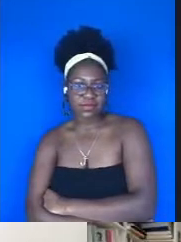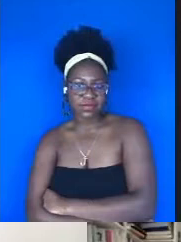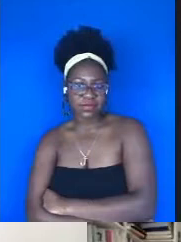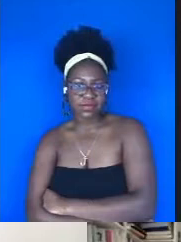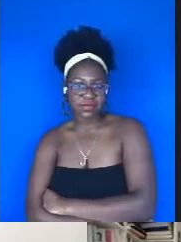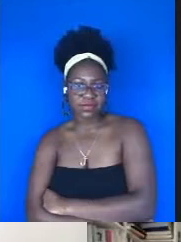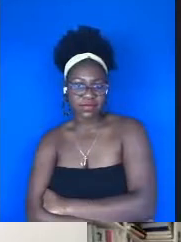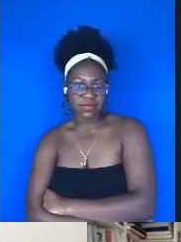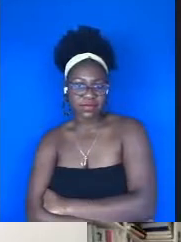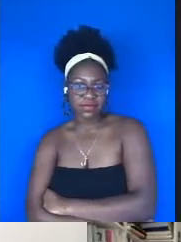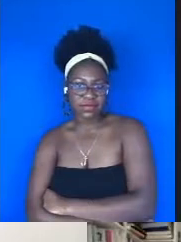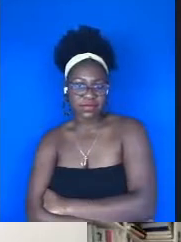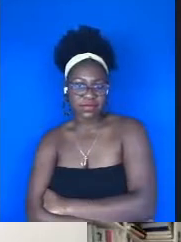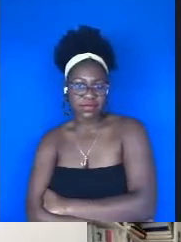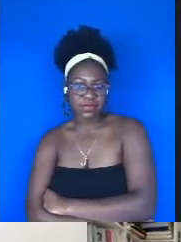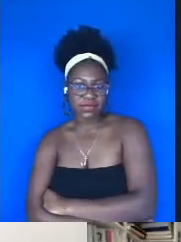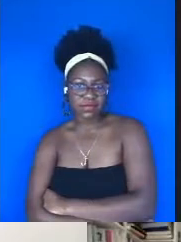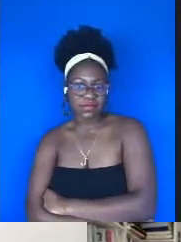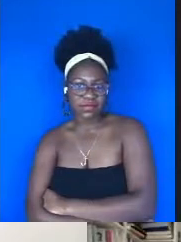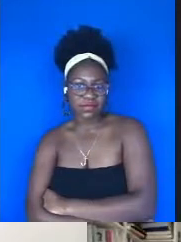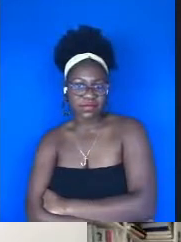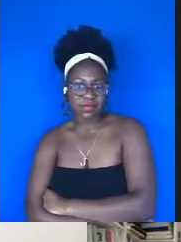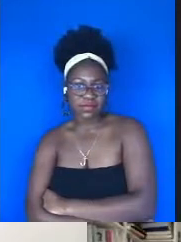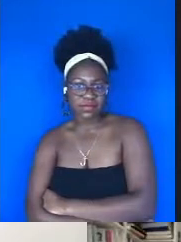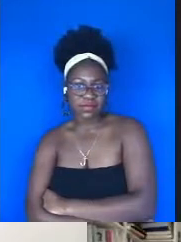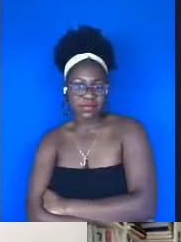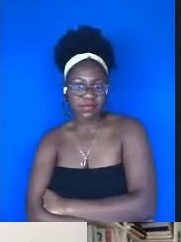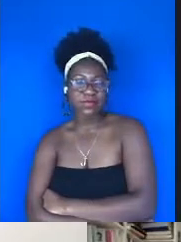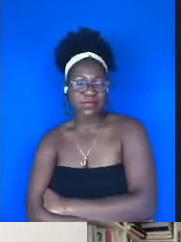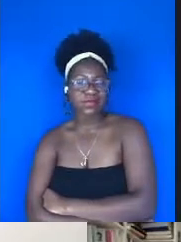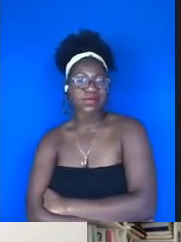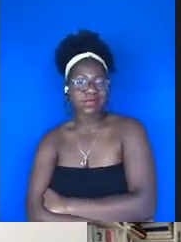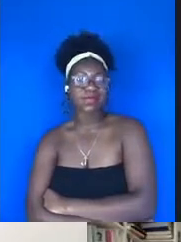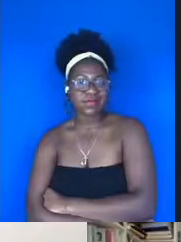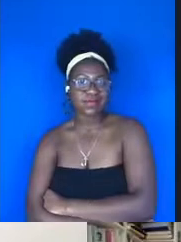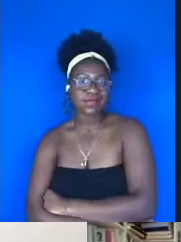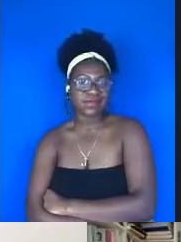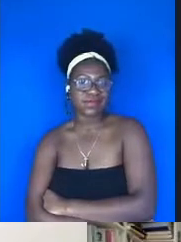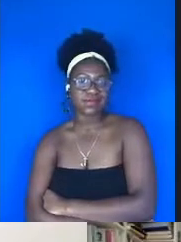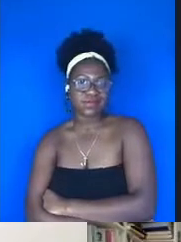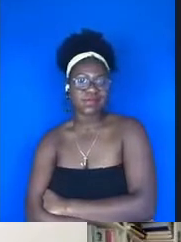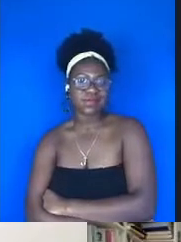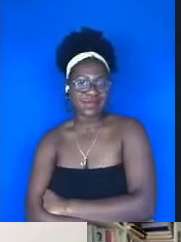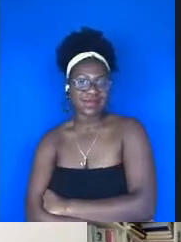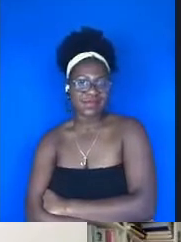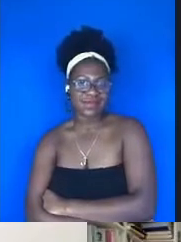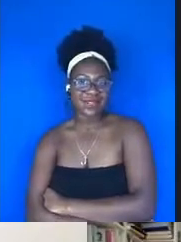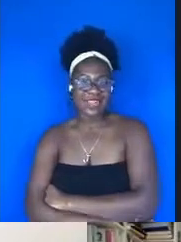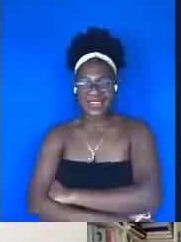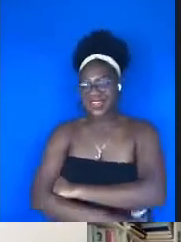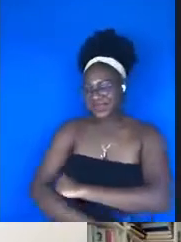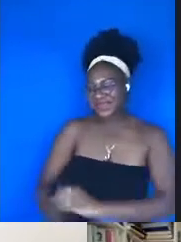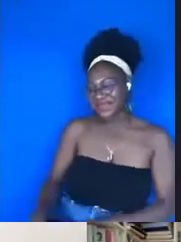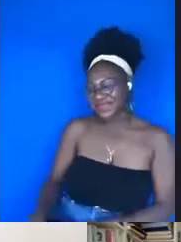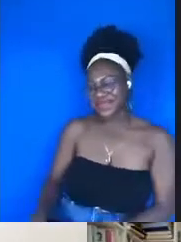oh, you're being cocky or you're just like, they're like, no, it's just a fact. So it's something that makes me like